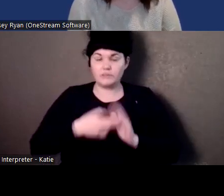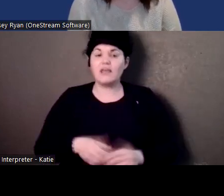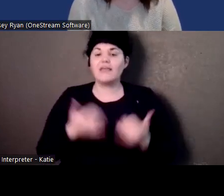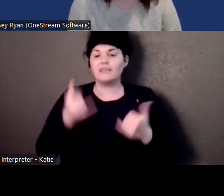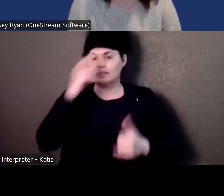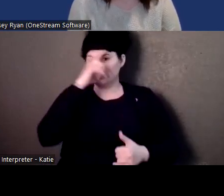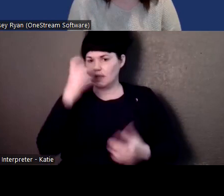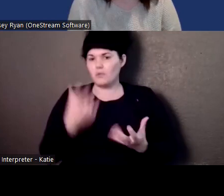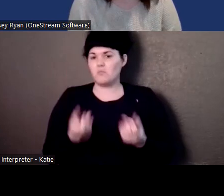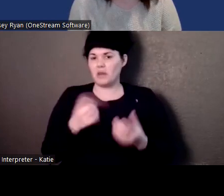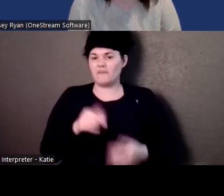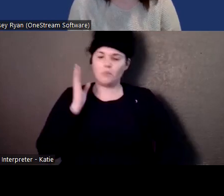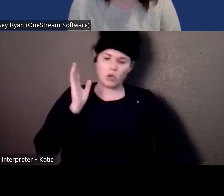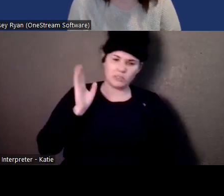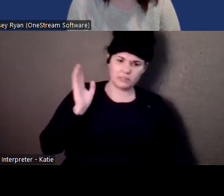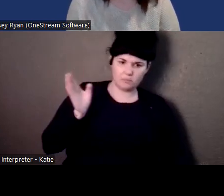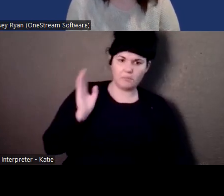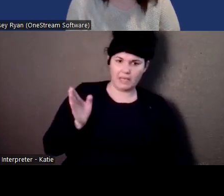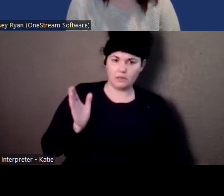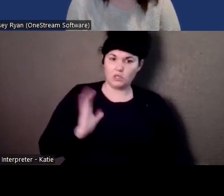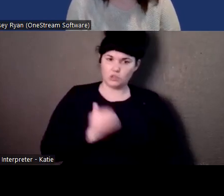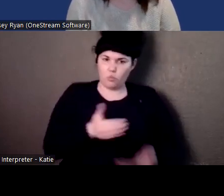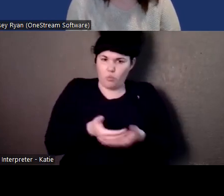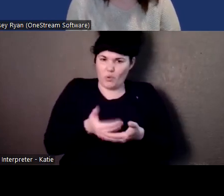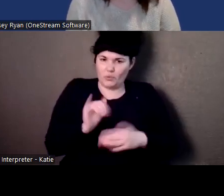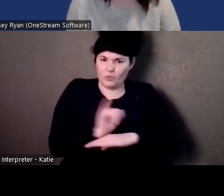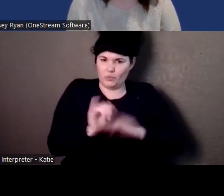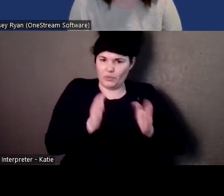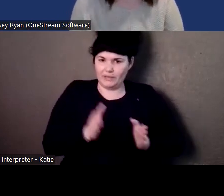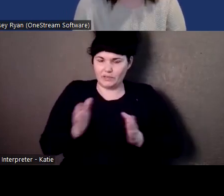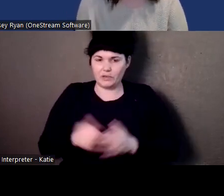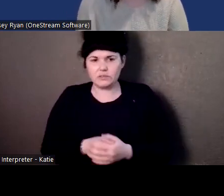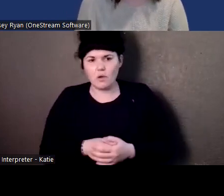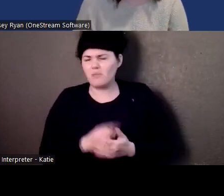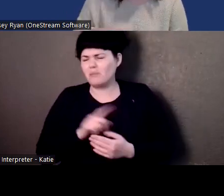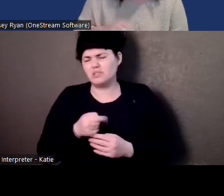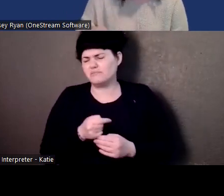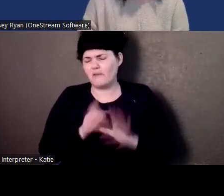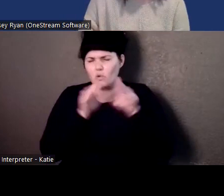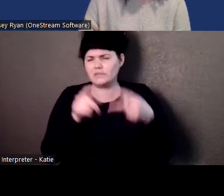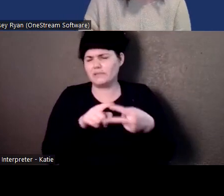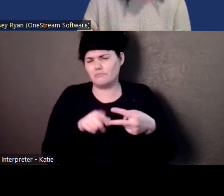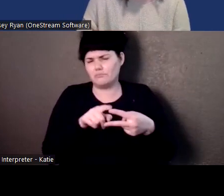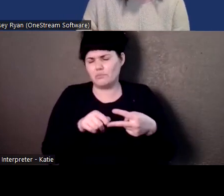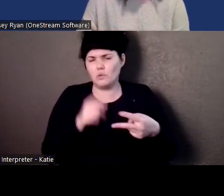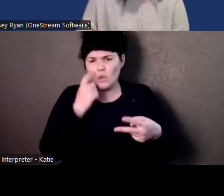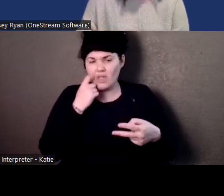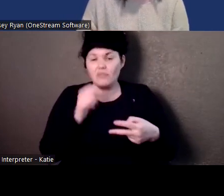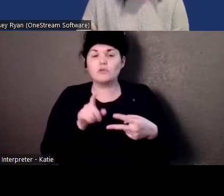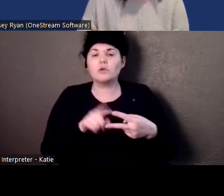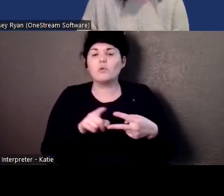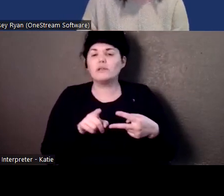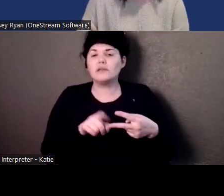as former interns. So again, just singling out consulting and business development, as those are really two good neck